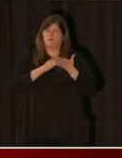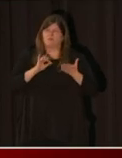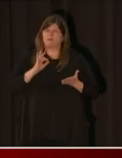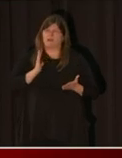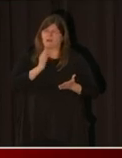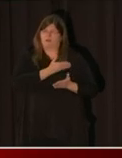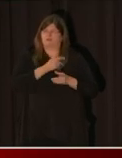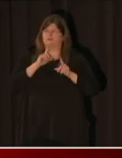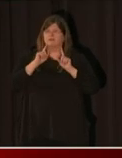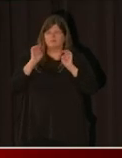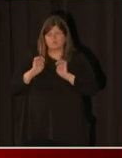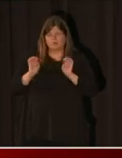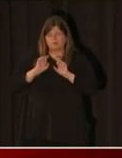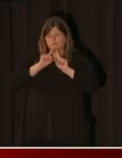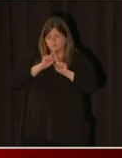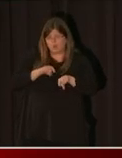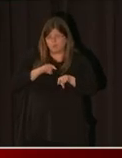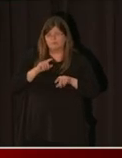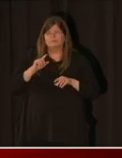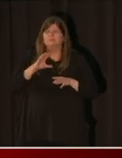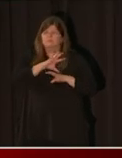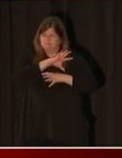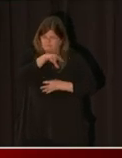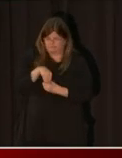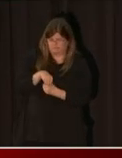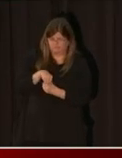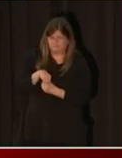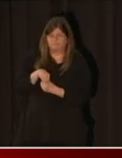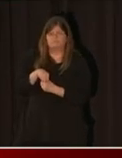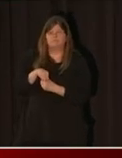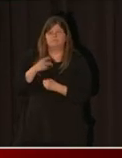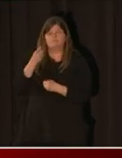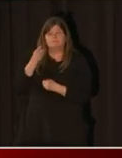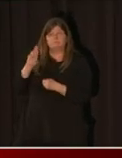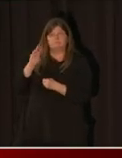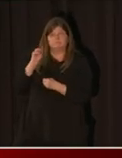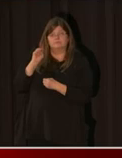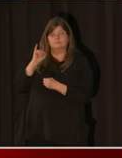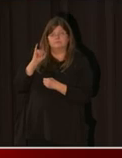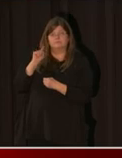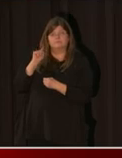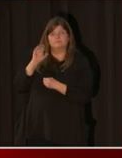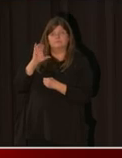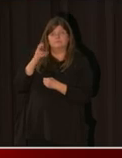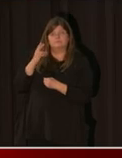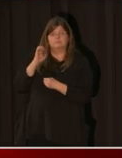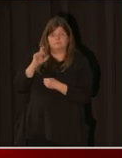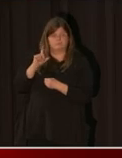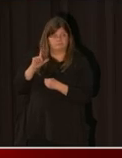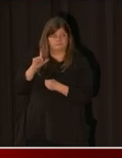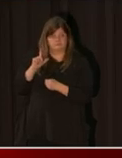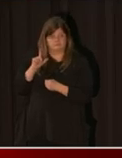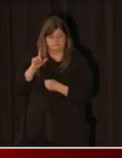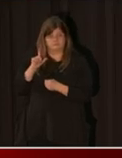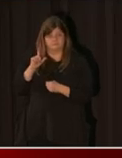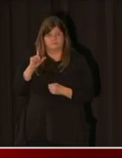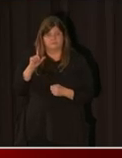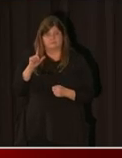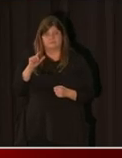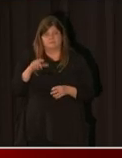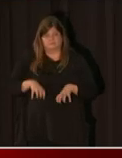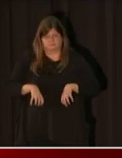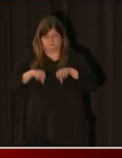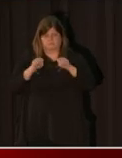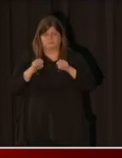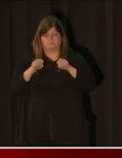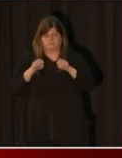every aspect of our planning. Dr. Mitchell, a couple of weeks ago, convened calls with